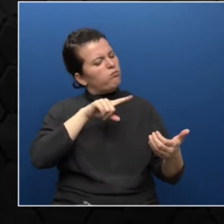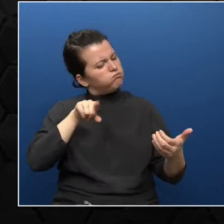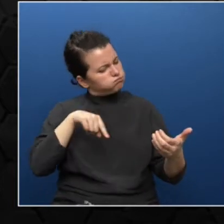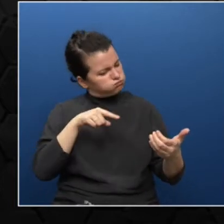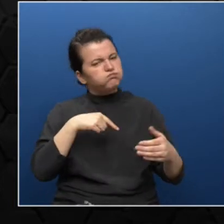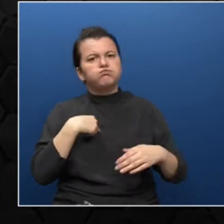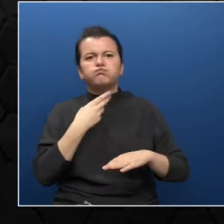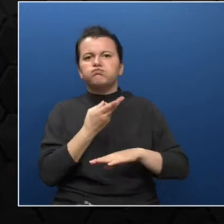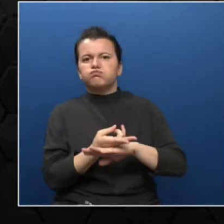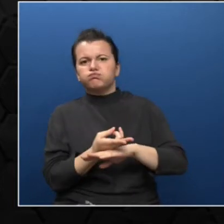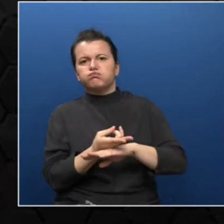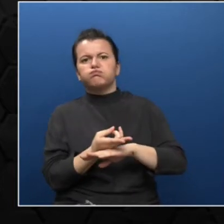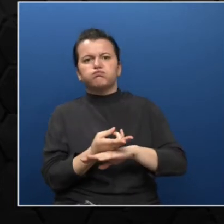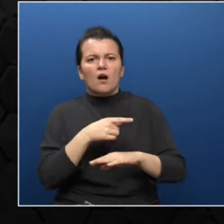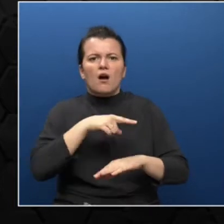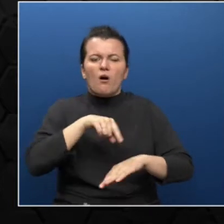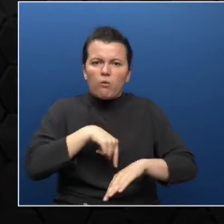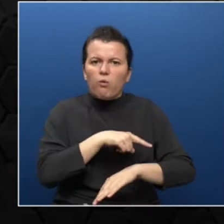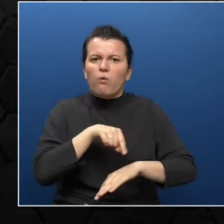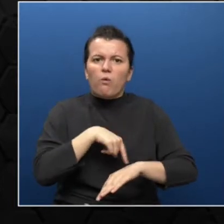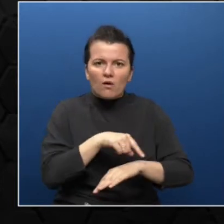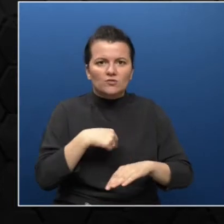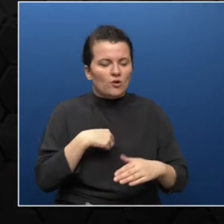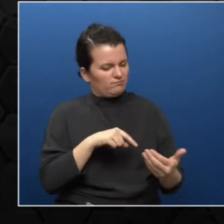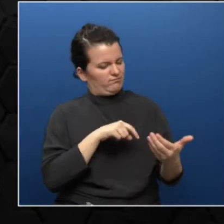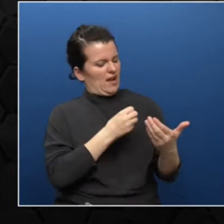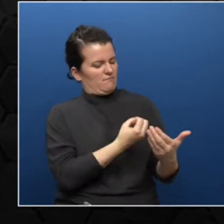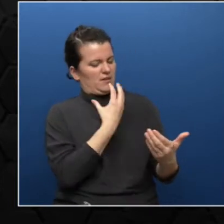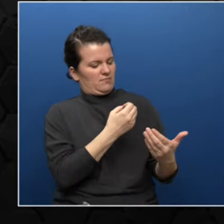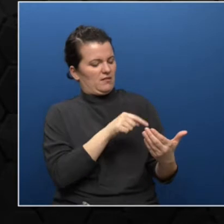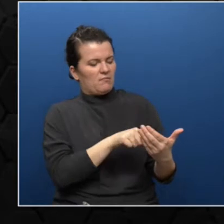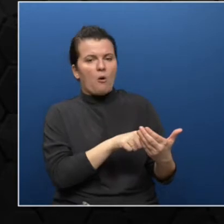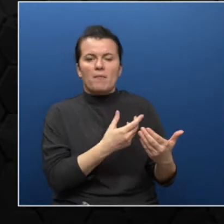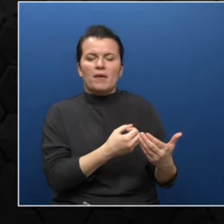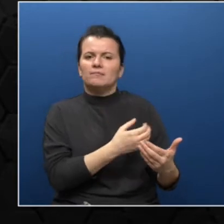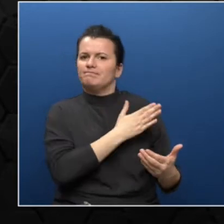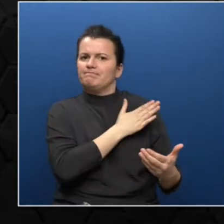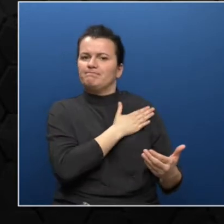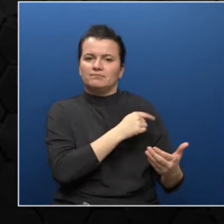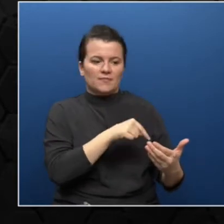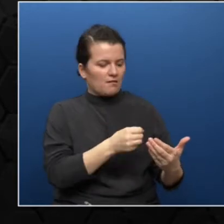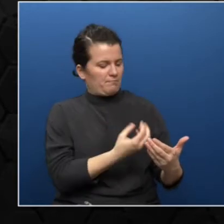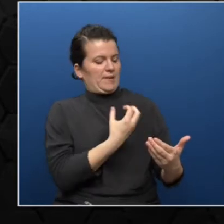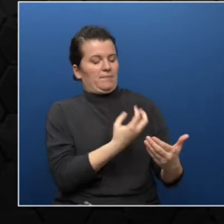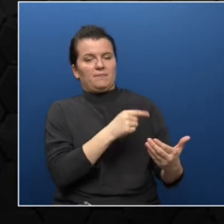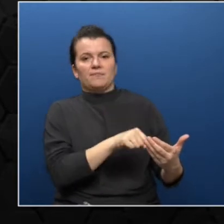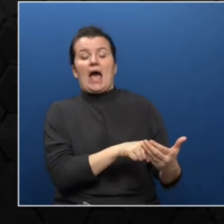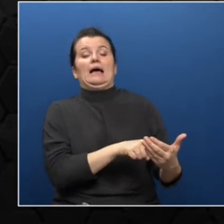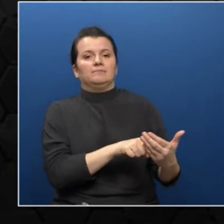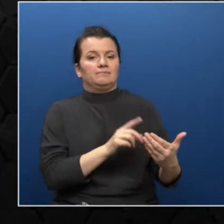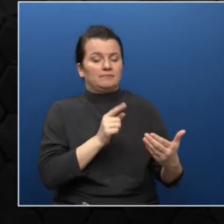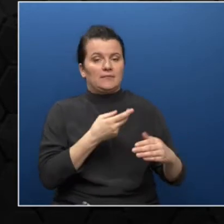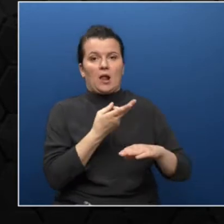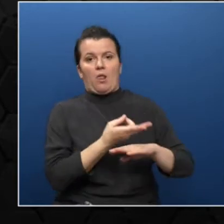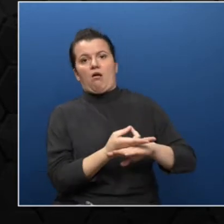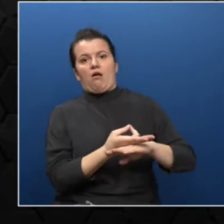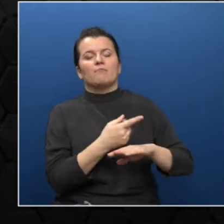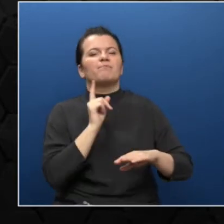the patient on doing some physical activities, because that is a pathway to